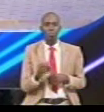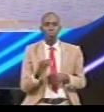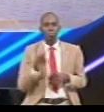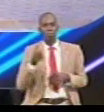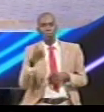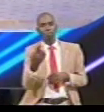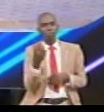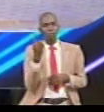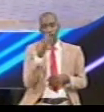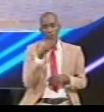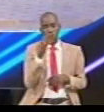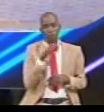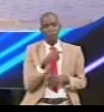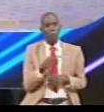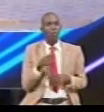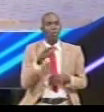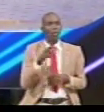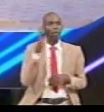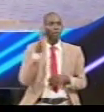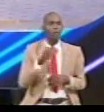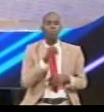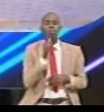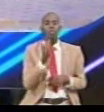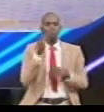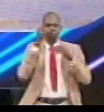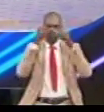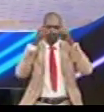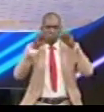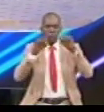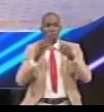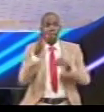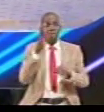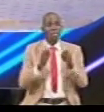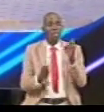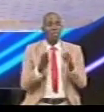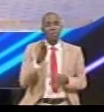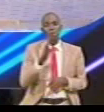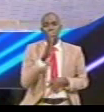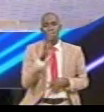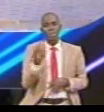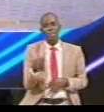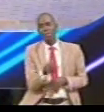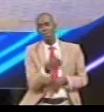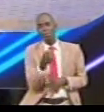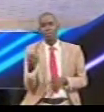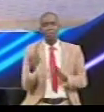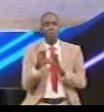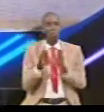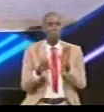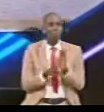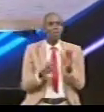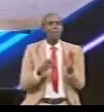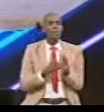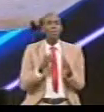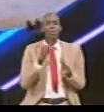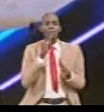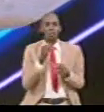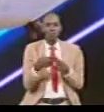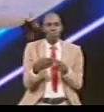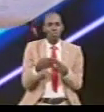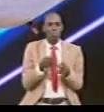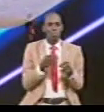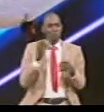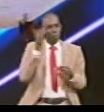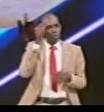witness, thou shalt not covet, and if there be any other commandment, it is briefly comprehended in